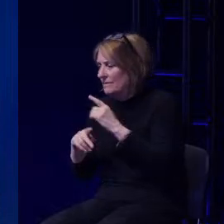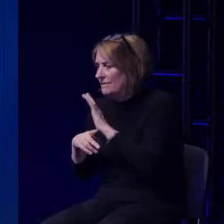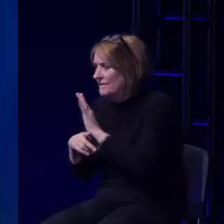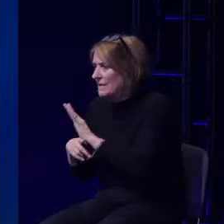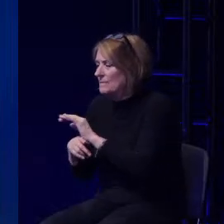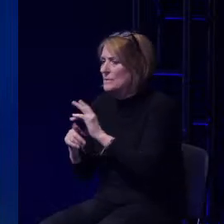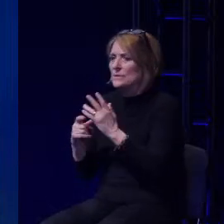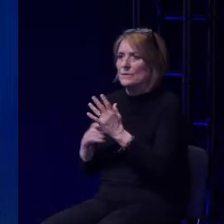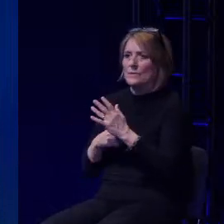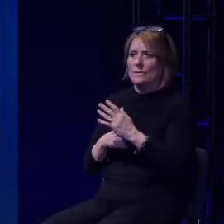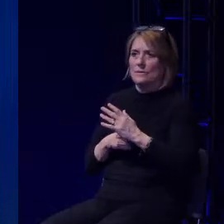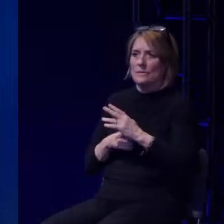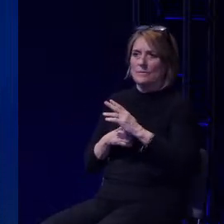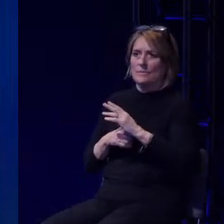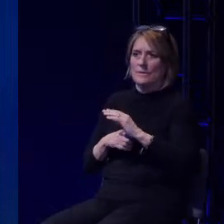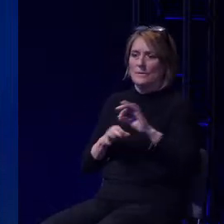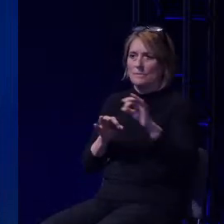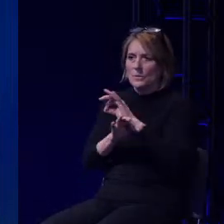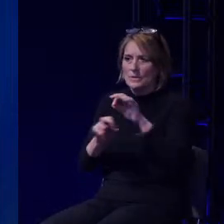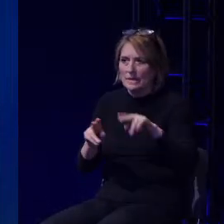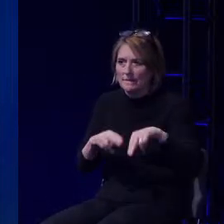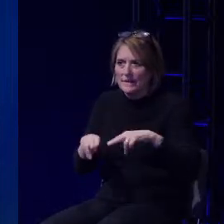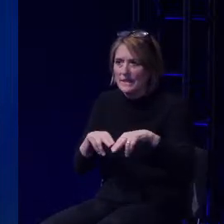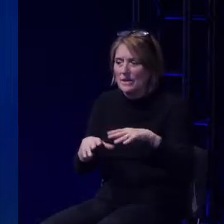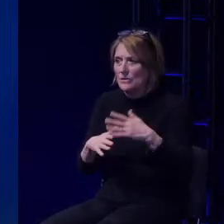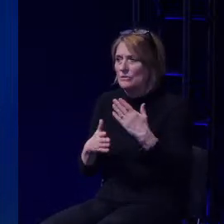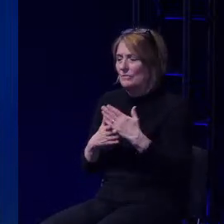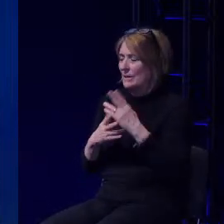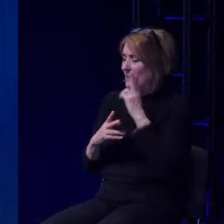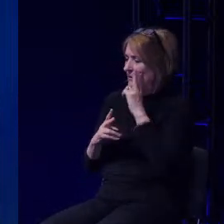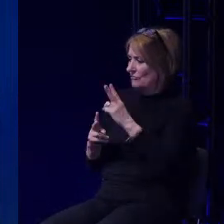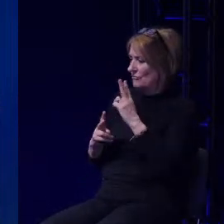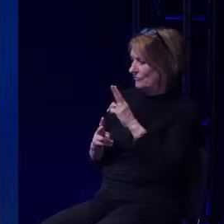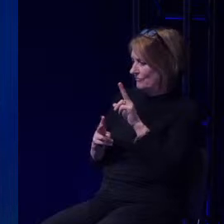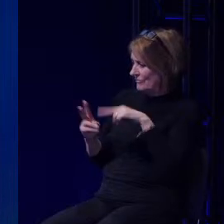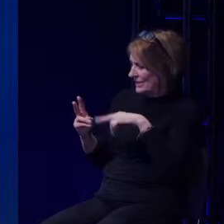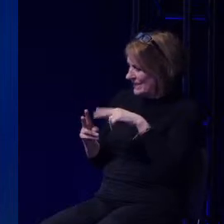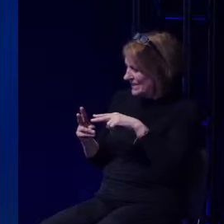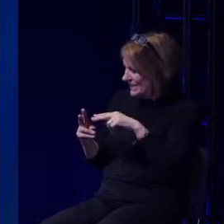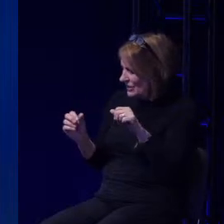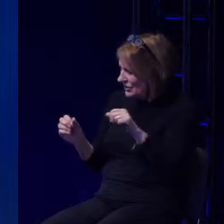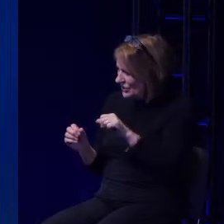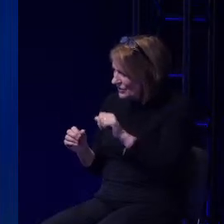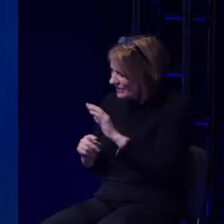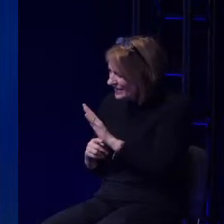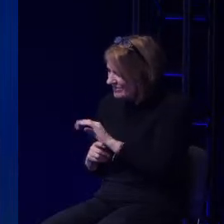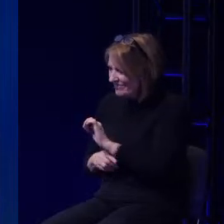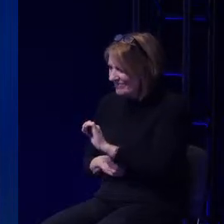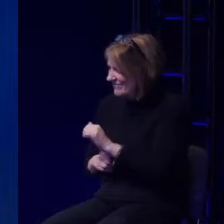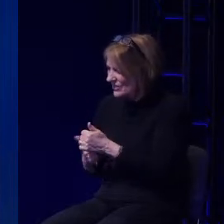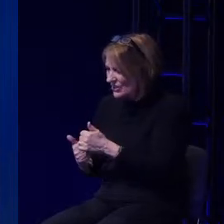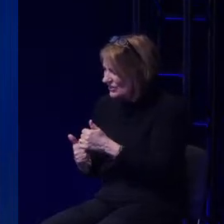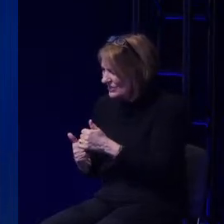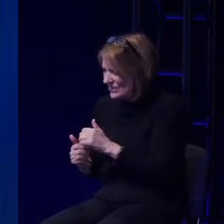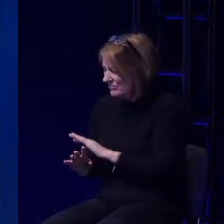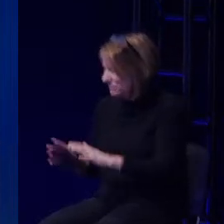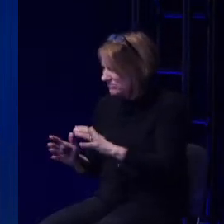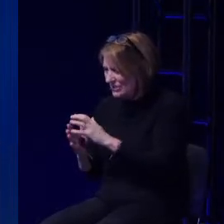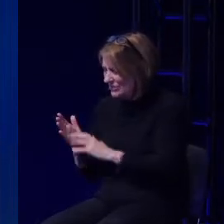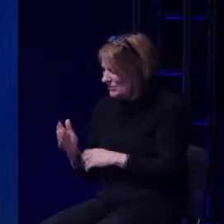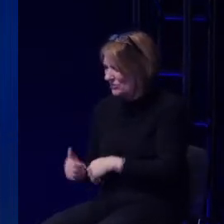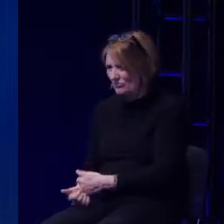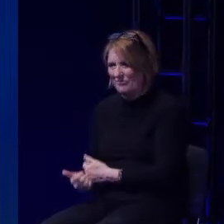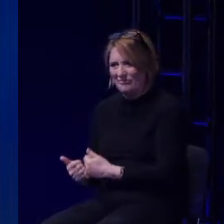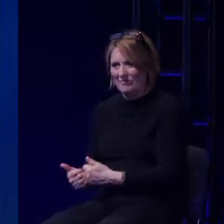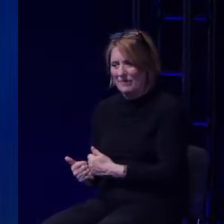I remember reading a lot of short films, honestly, and thinking like, this is not a great script, like